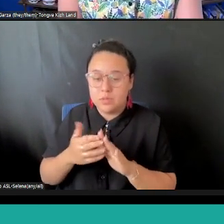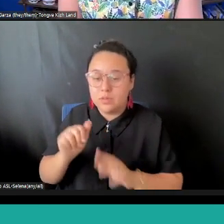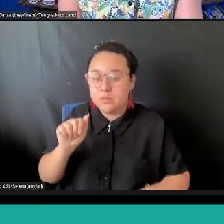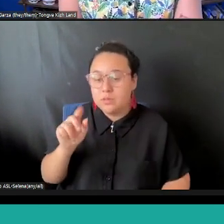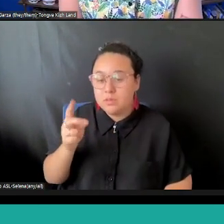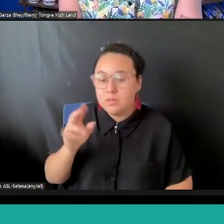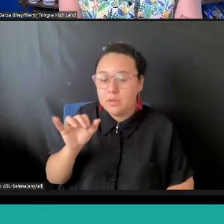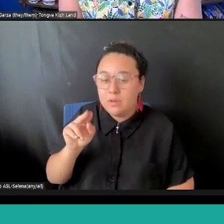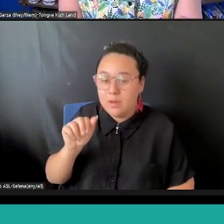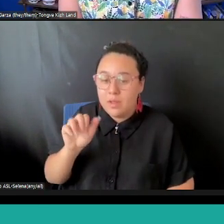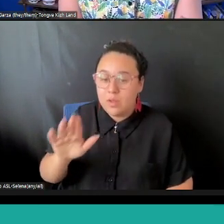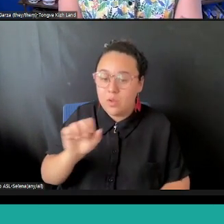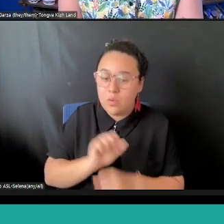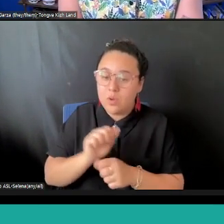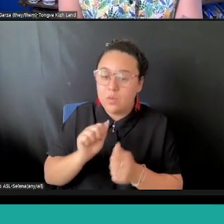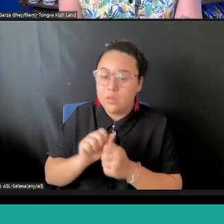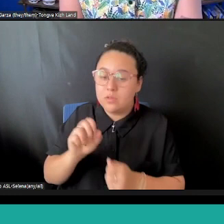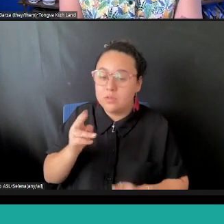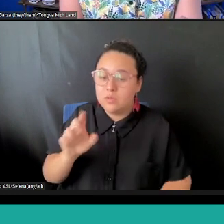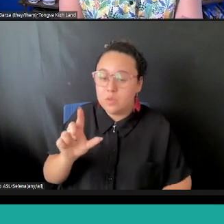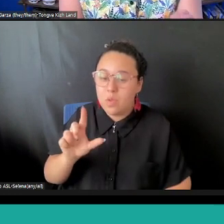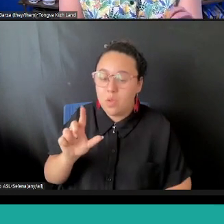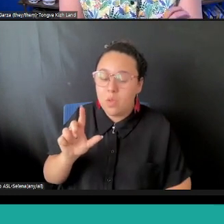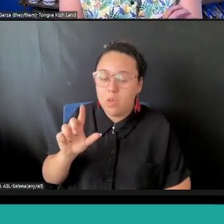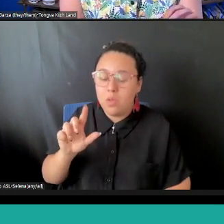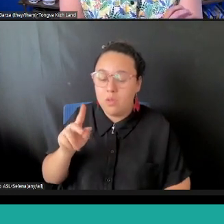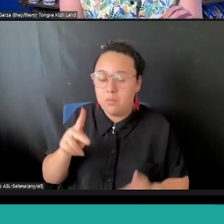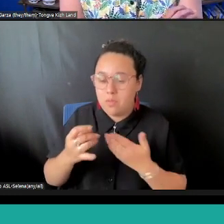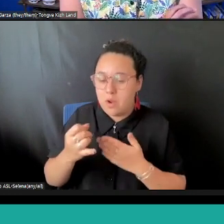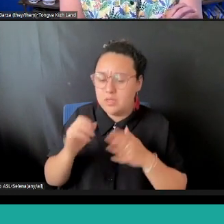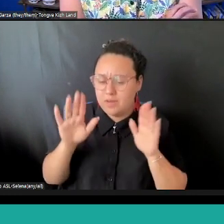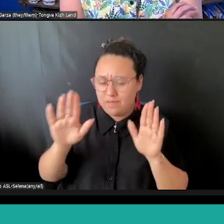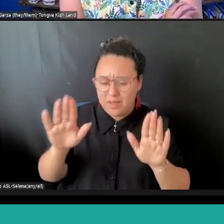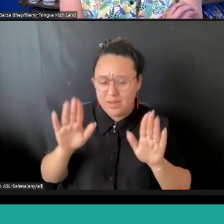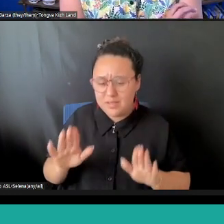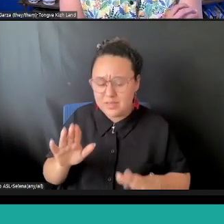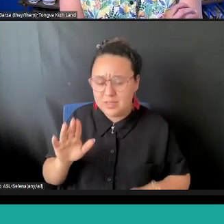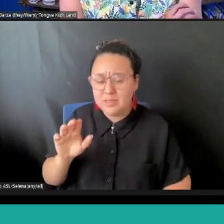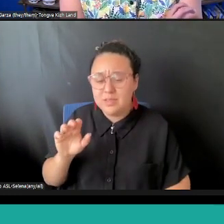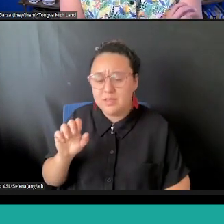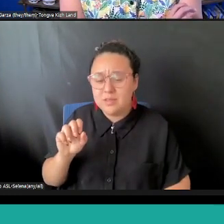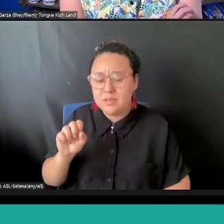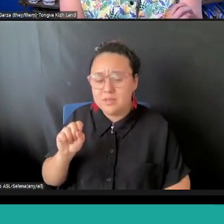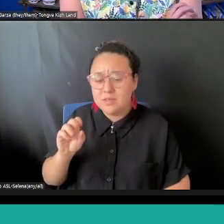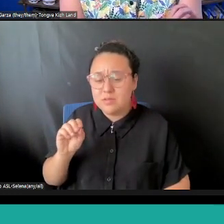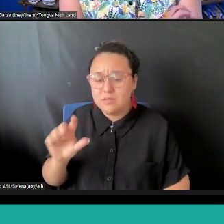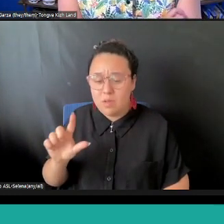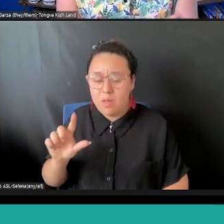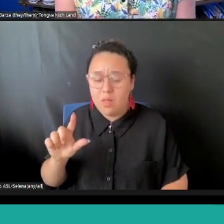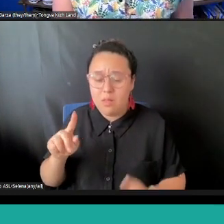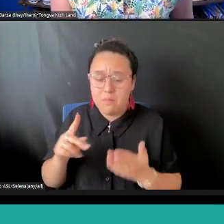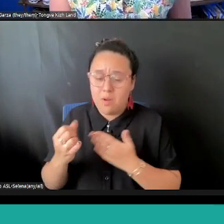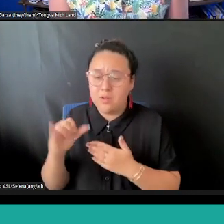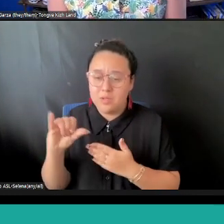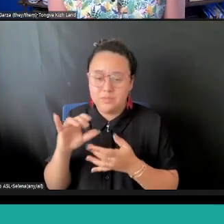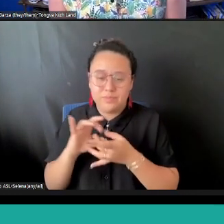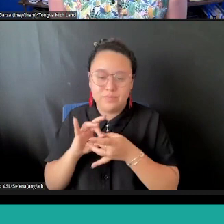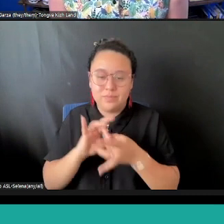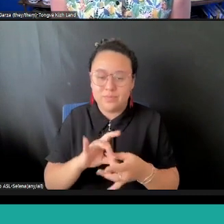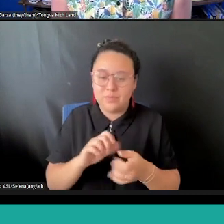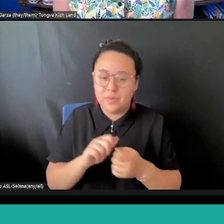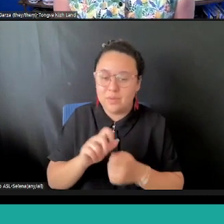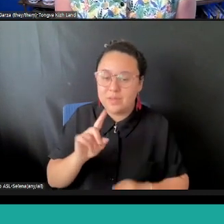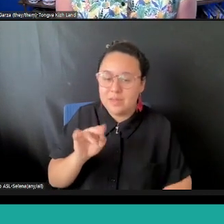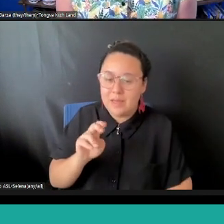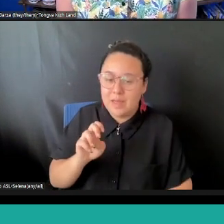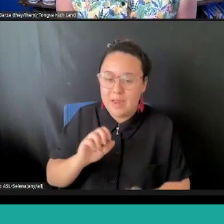with the Soul Project has been fantastic. And the Soul Project also is connected to Diane by